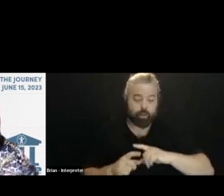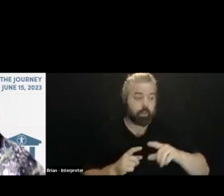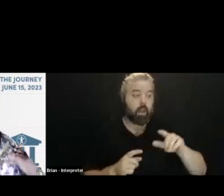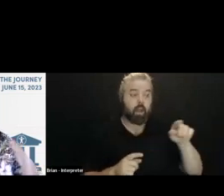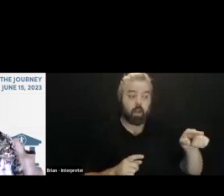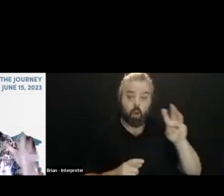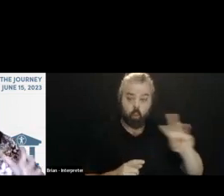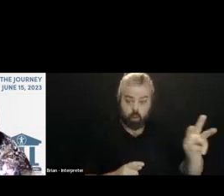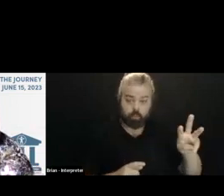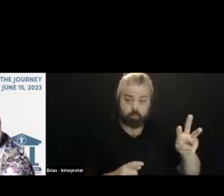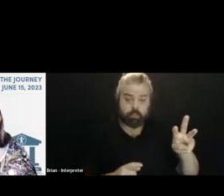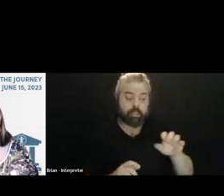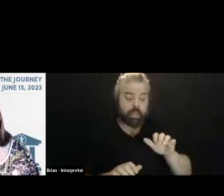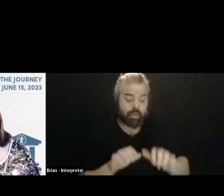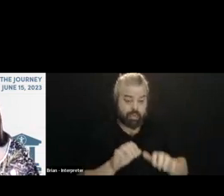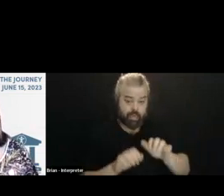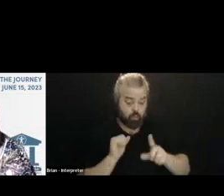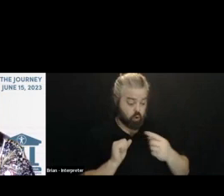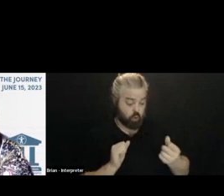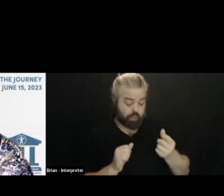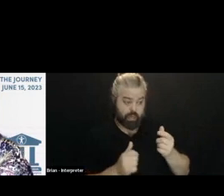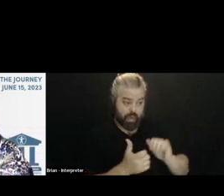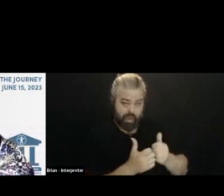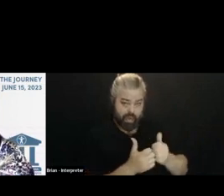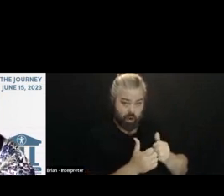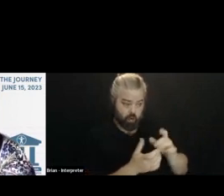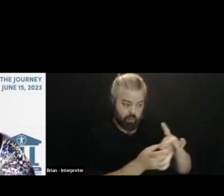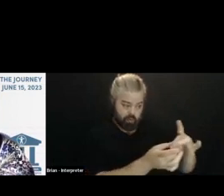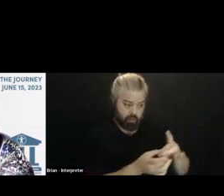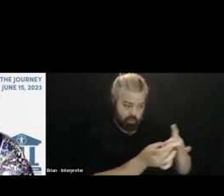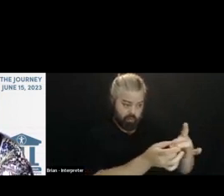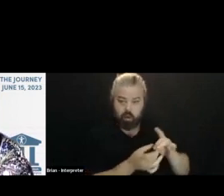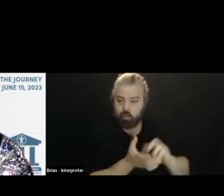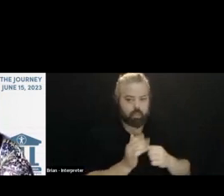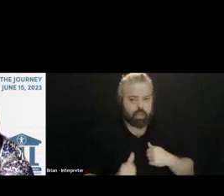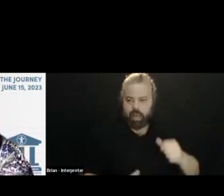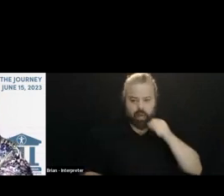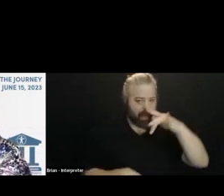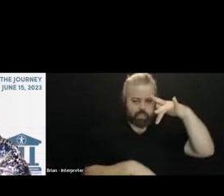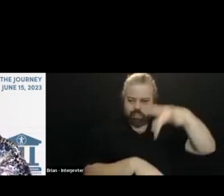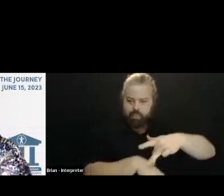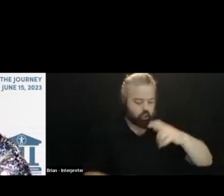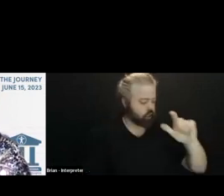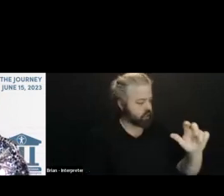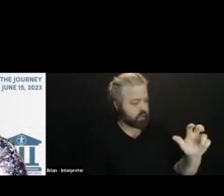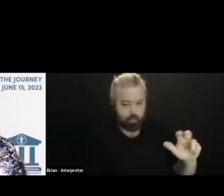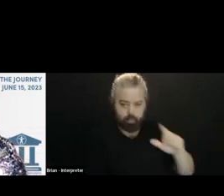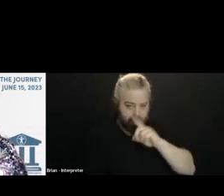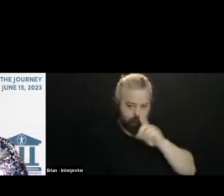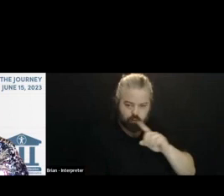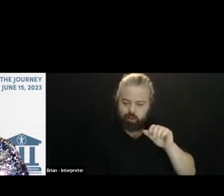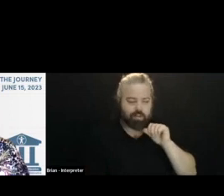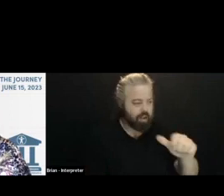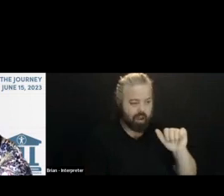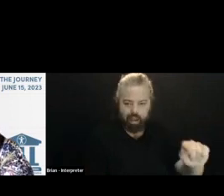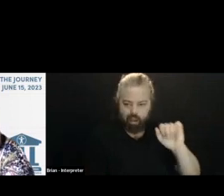website with keyboard only, meaning I am not going to touch my mouse at all, is integral to the